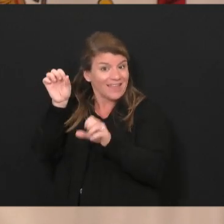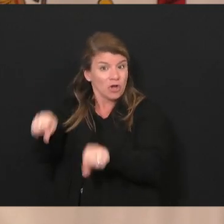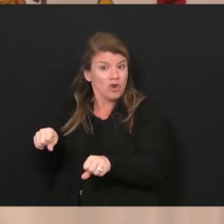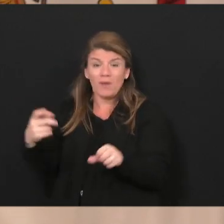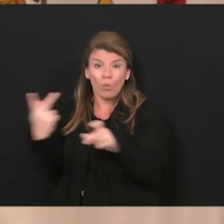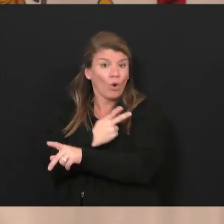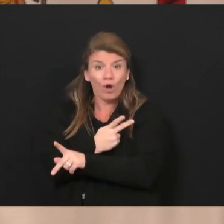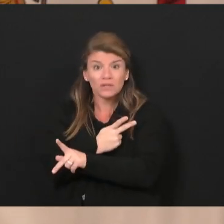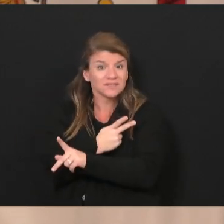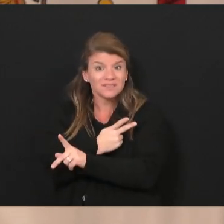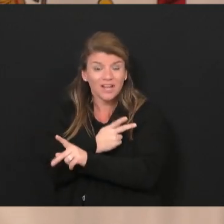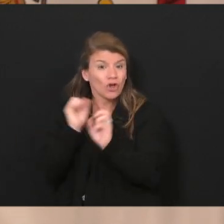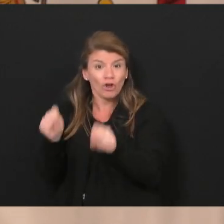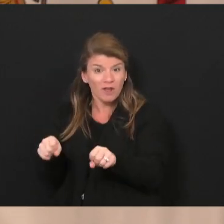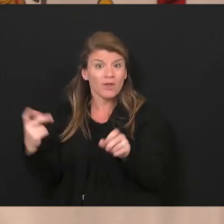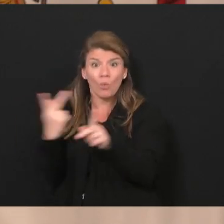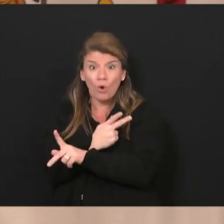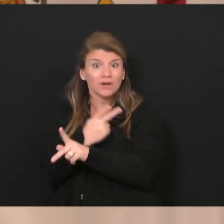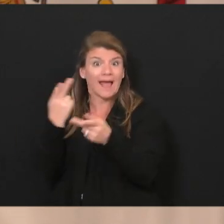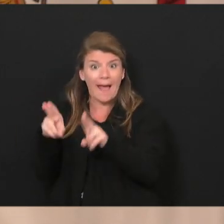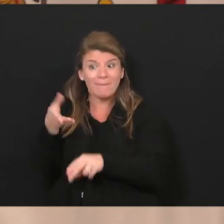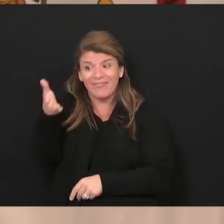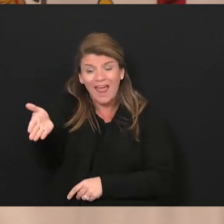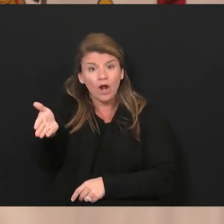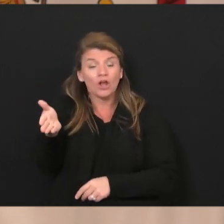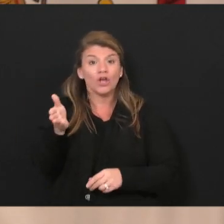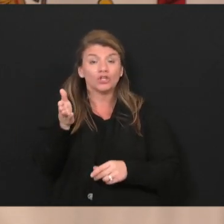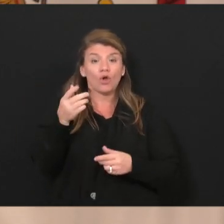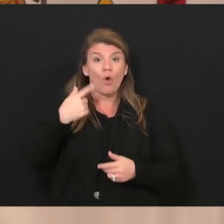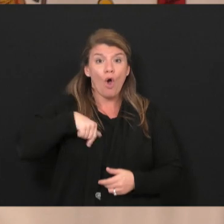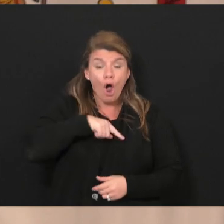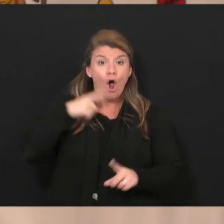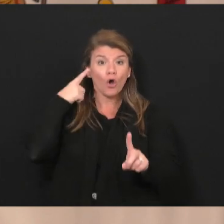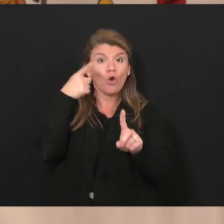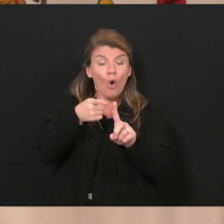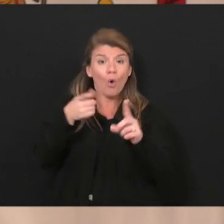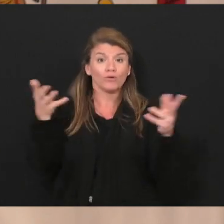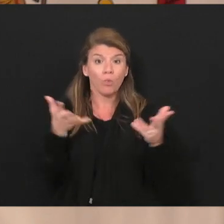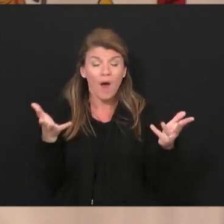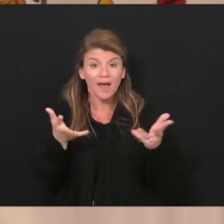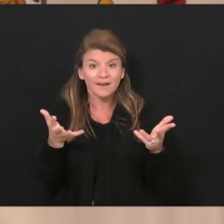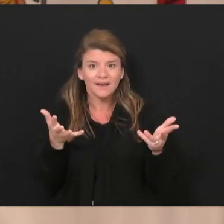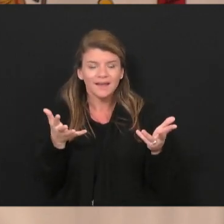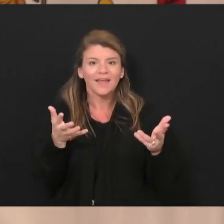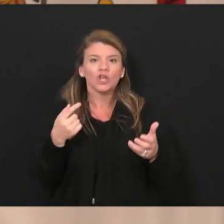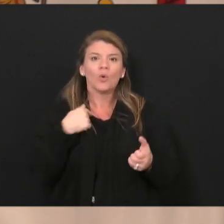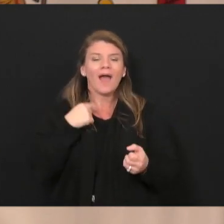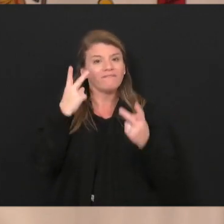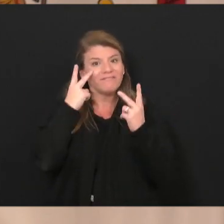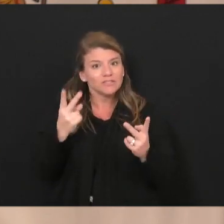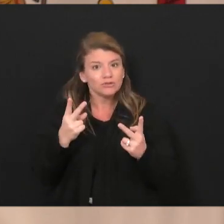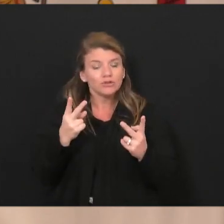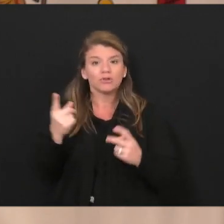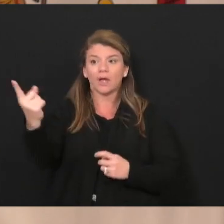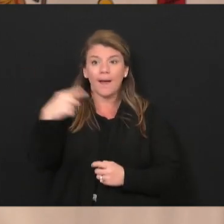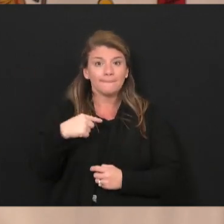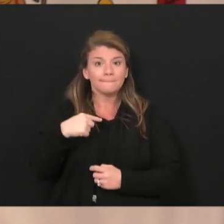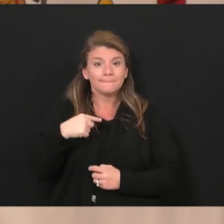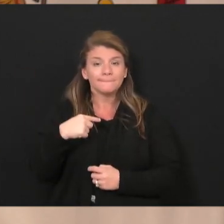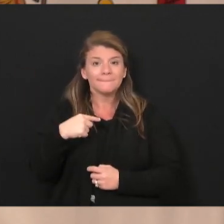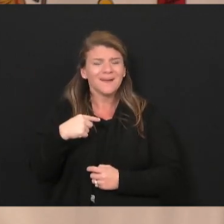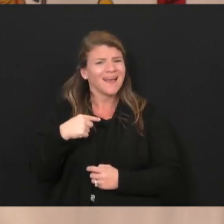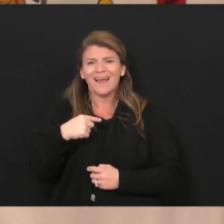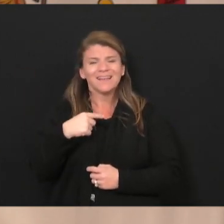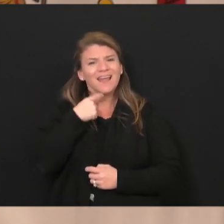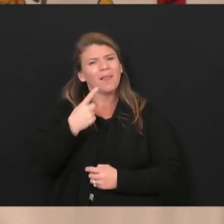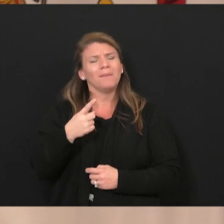And so with all that, it's just simply just this. If we have a visitor from Pennsylvania, surely